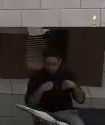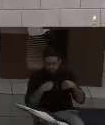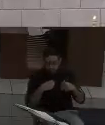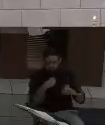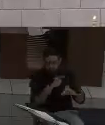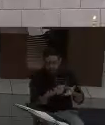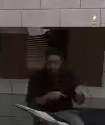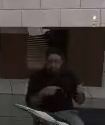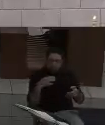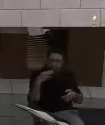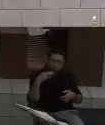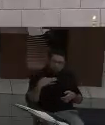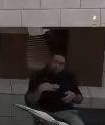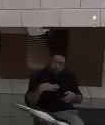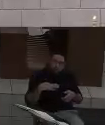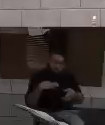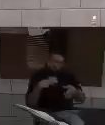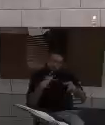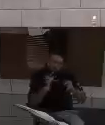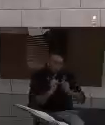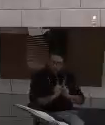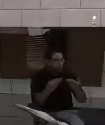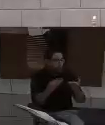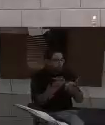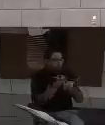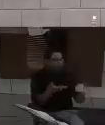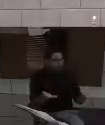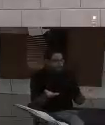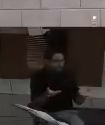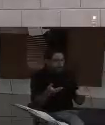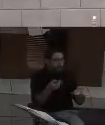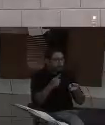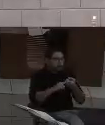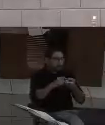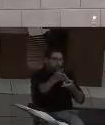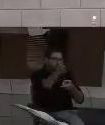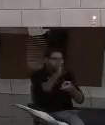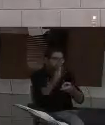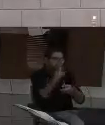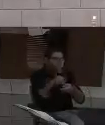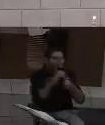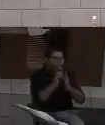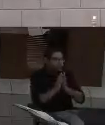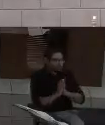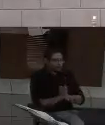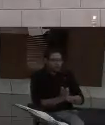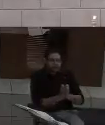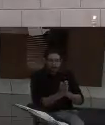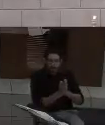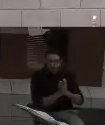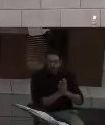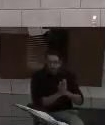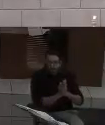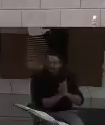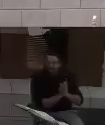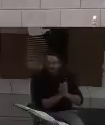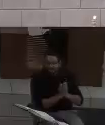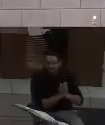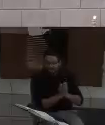bear. What a privilege to carry everything to God in